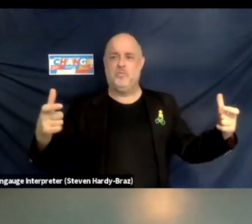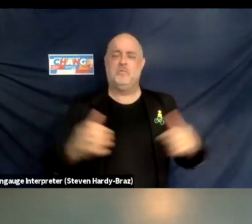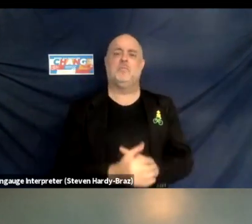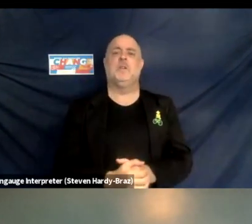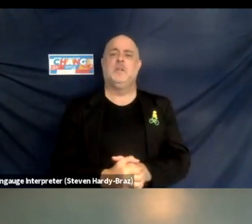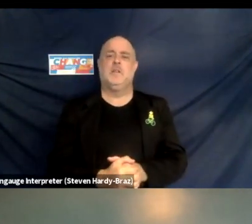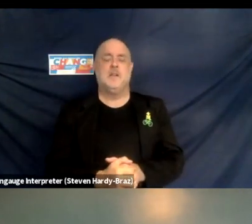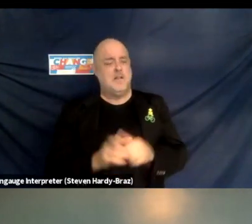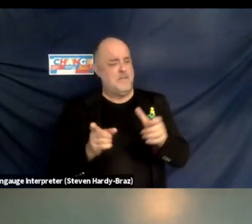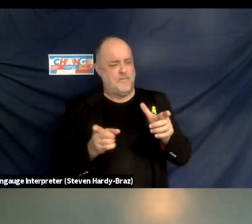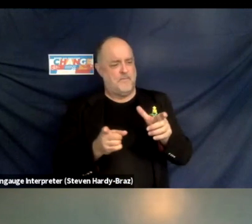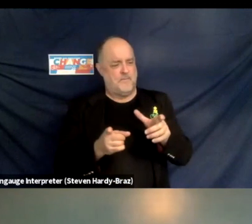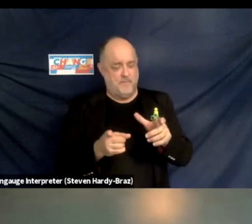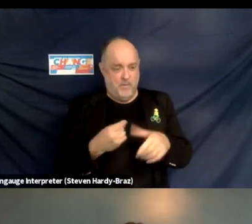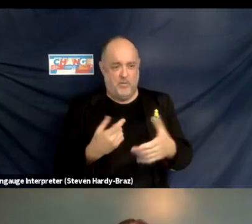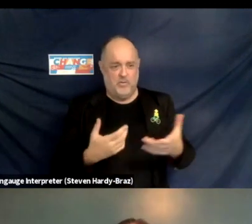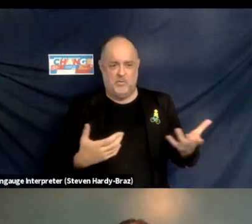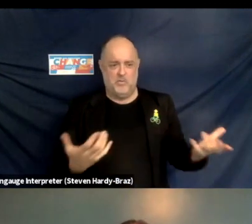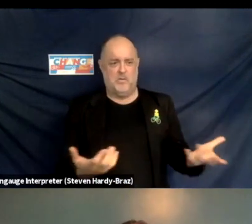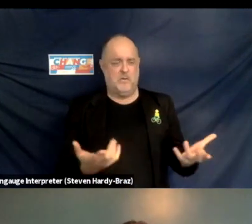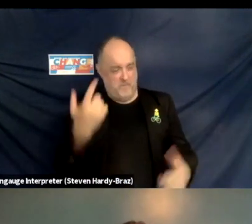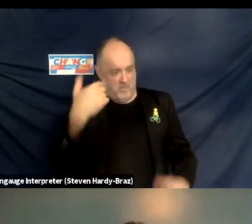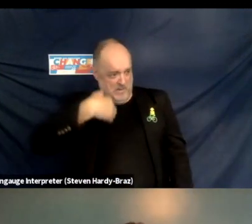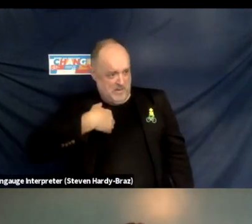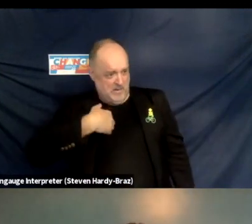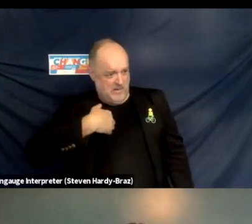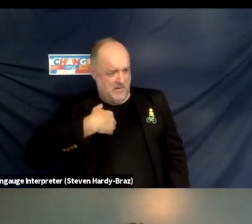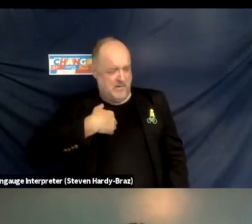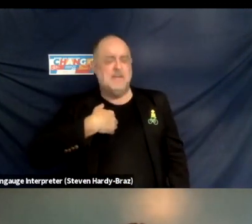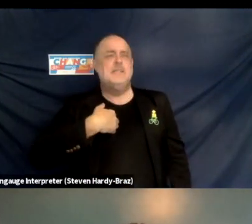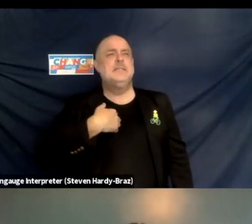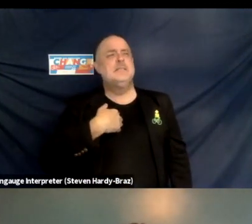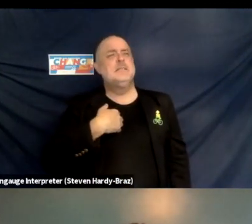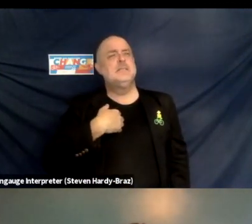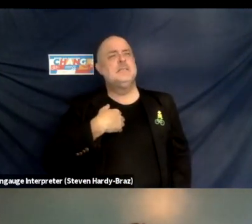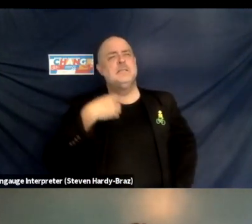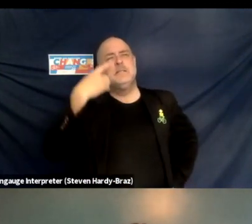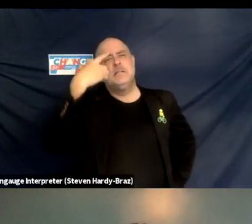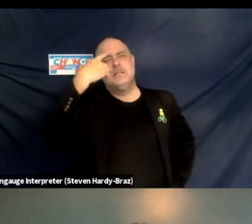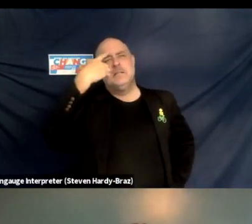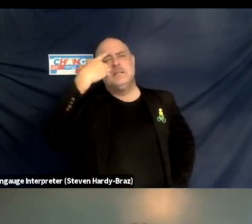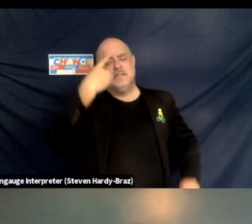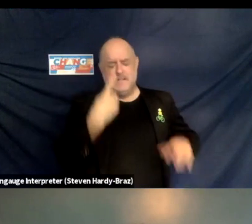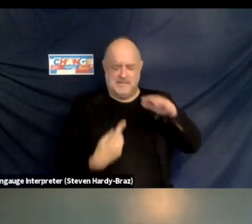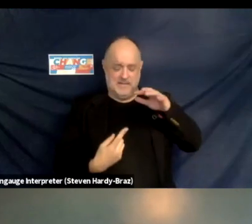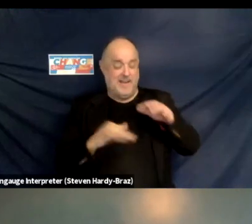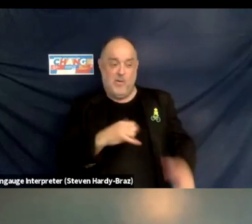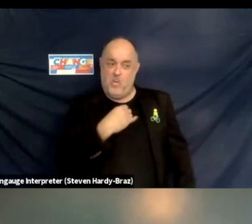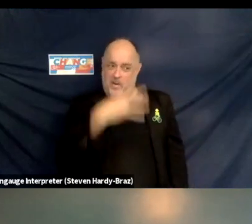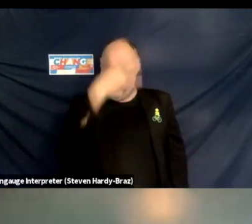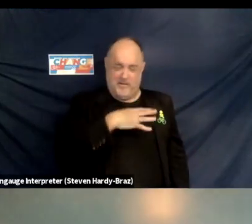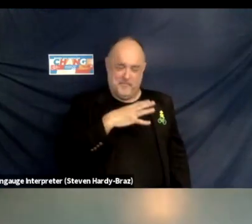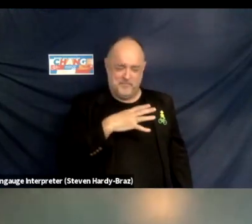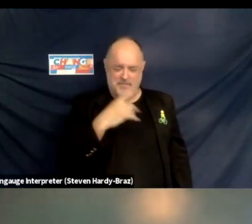me really is realizing that you're not going to be able to figure this out as a white guy. You know, you're not going